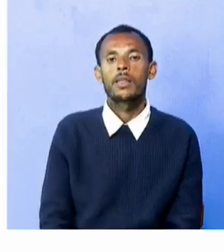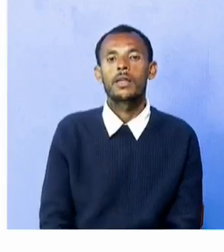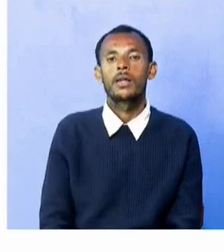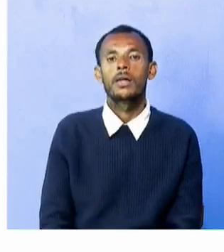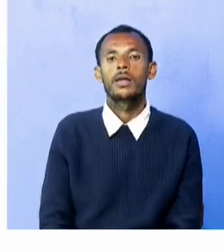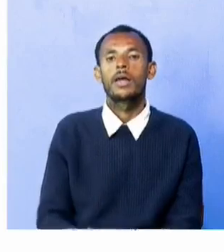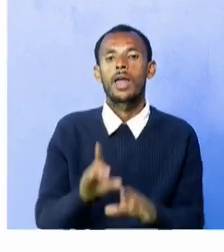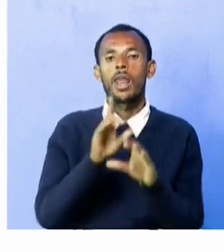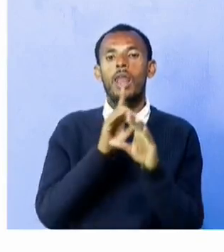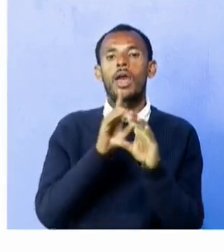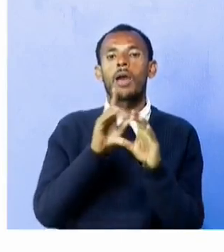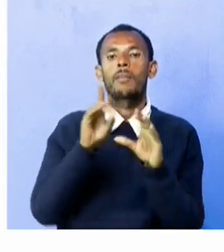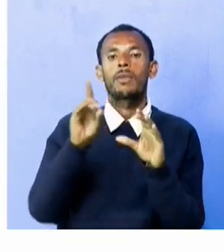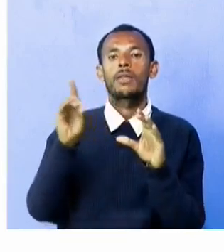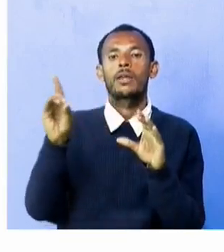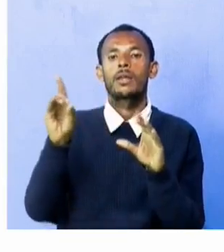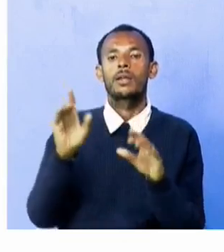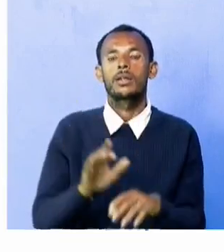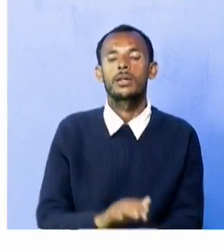diameter.